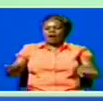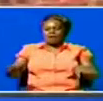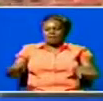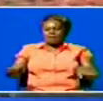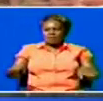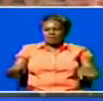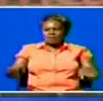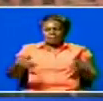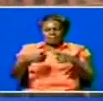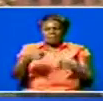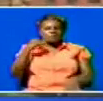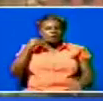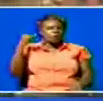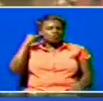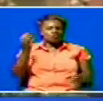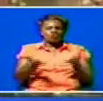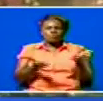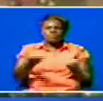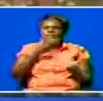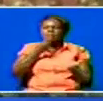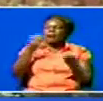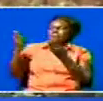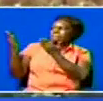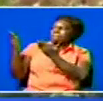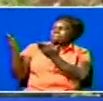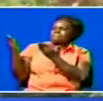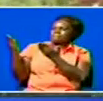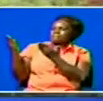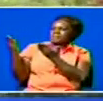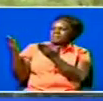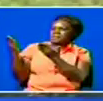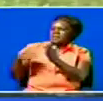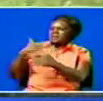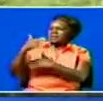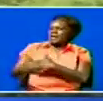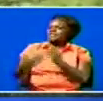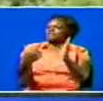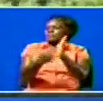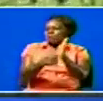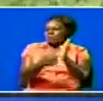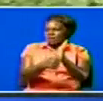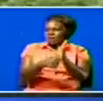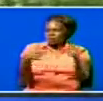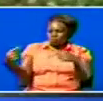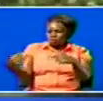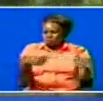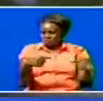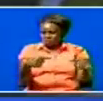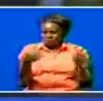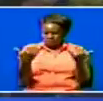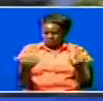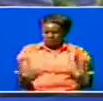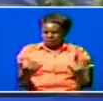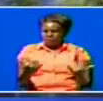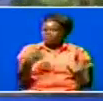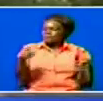Elementaita. But Nakuru businessman Joseph Ngera, in what could be the next episode of this battle, is now staking